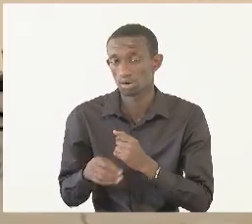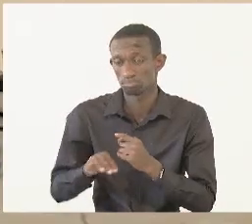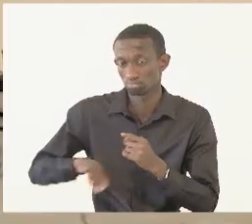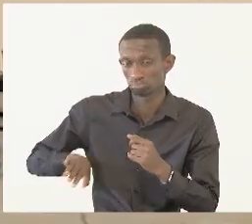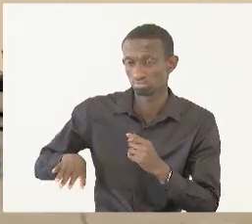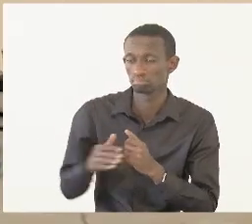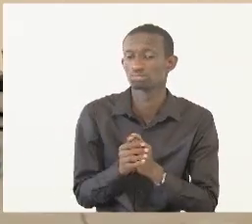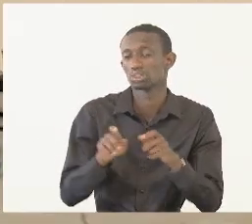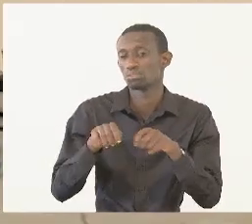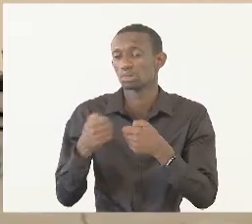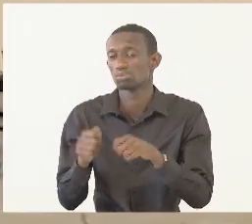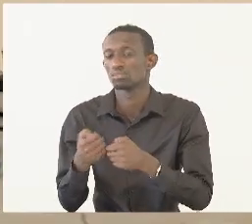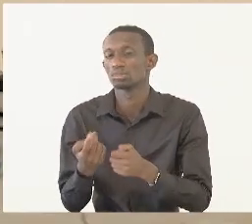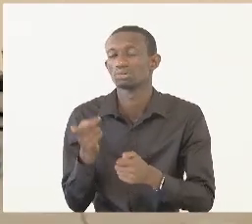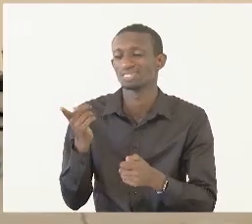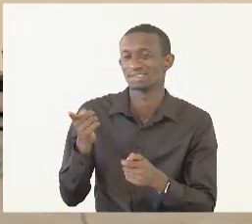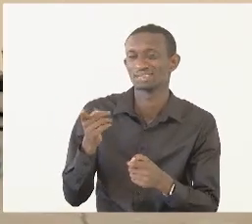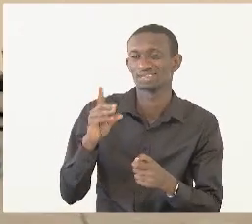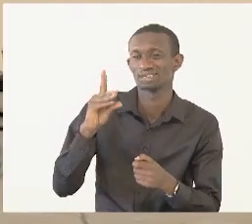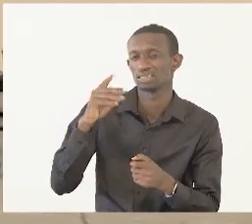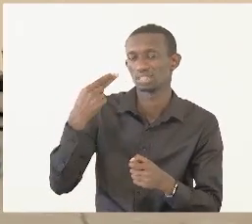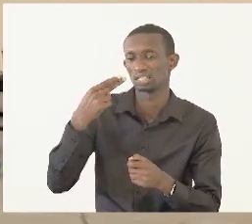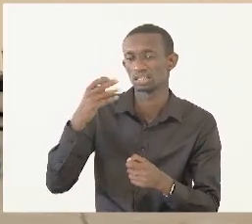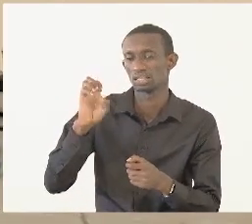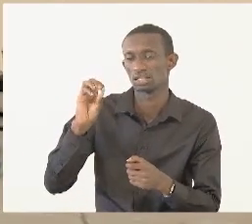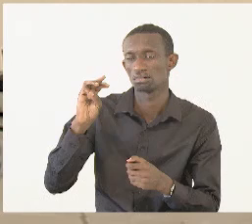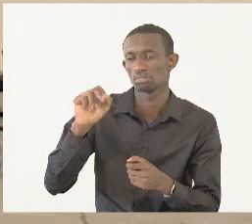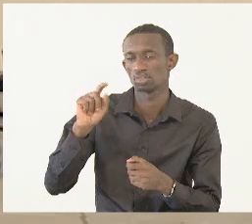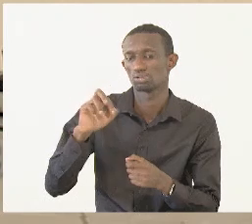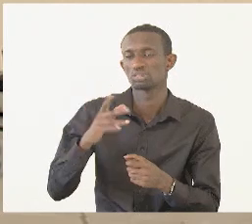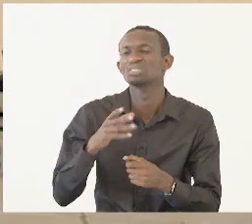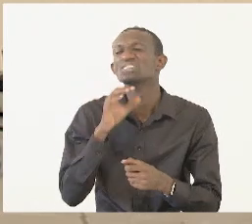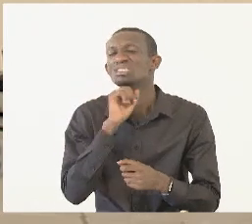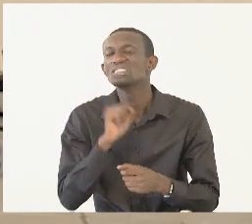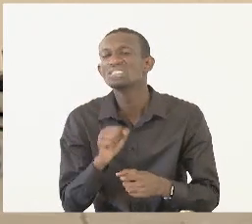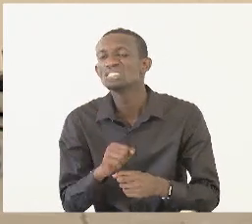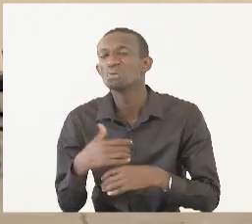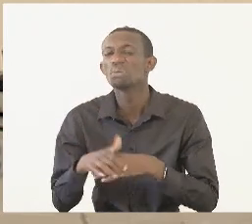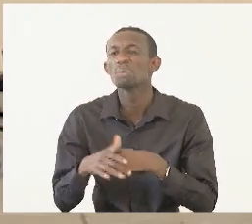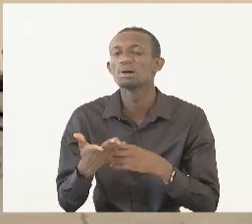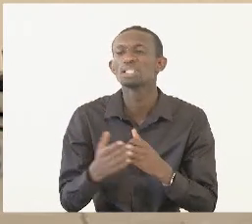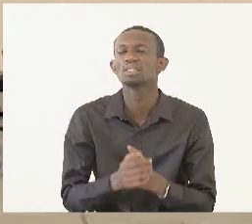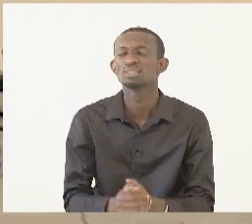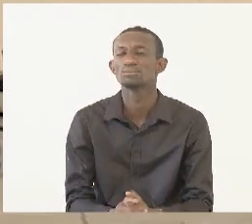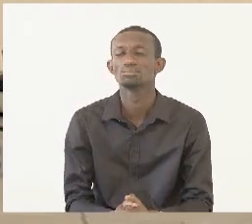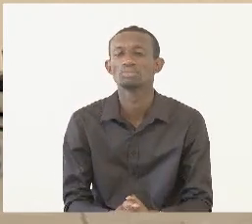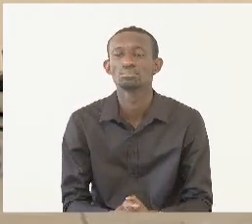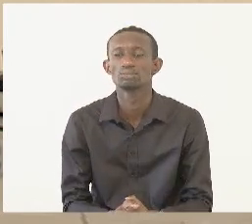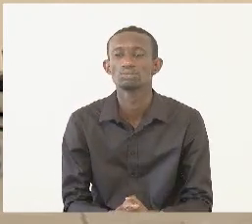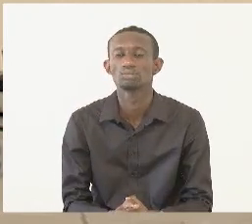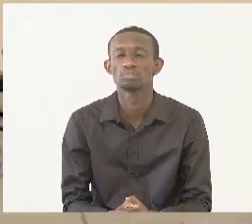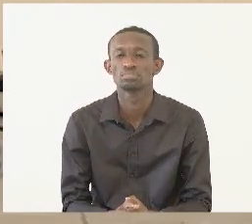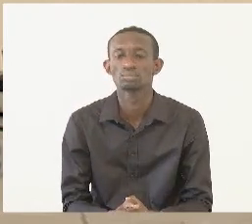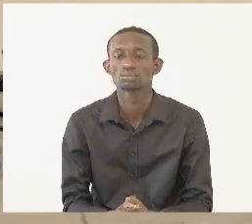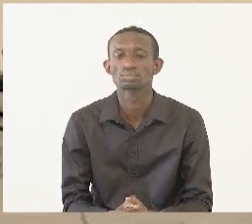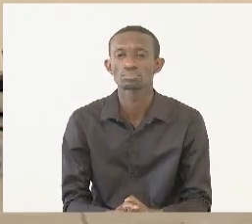down of these worn out hemoglobin or these red blood cells that is as a result of